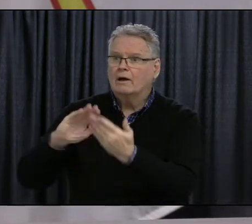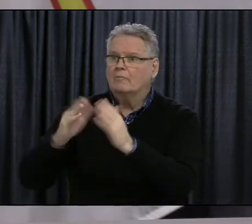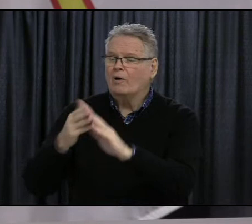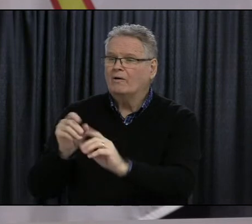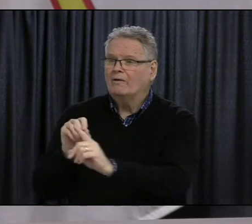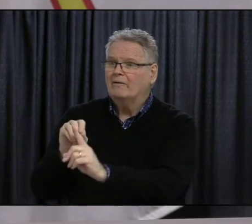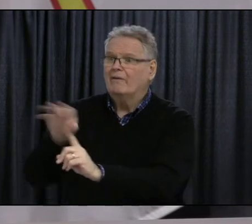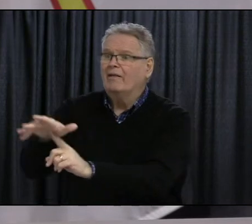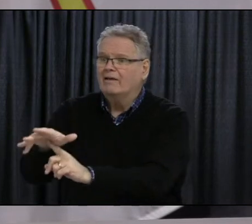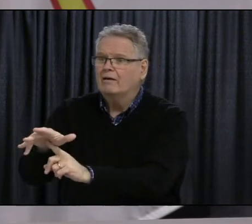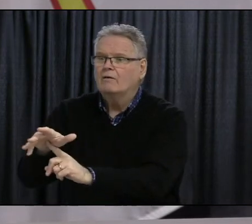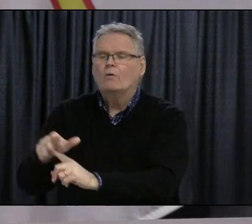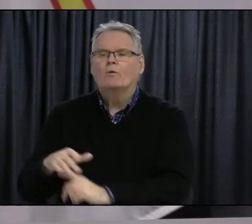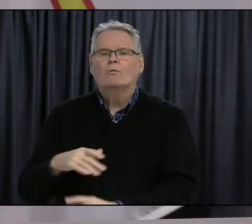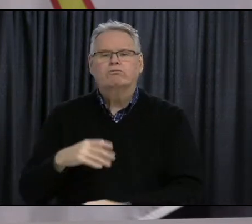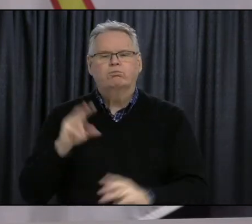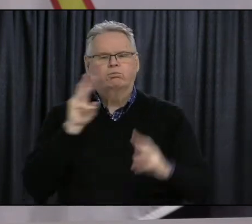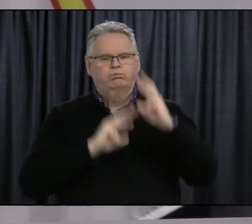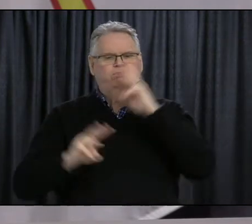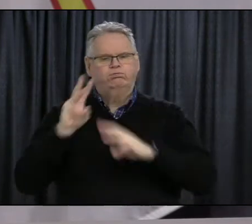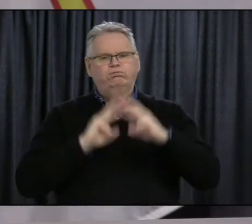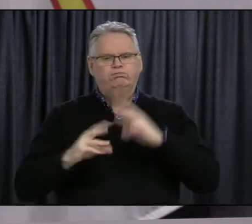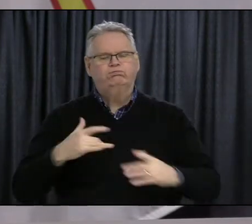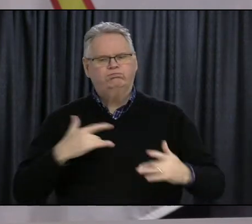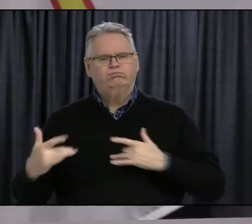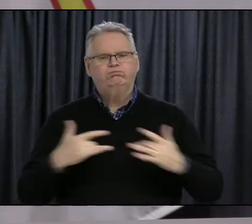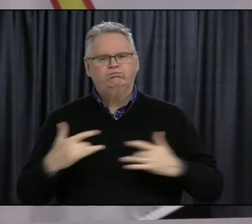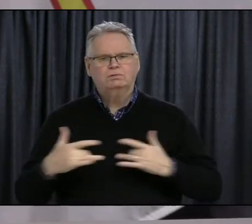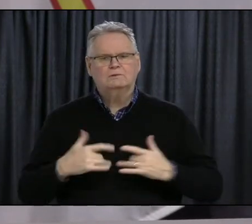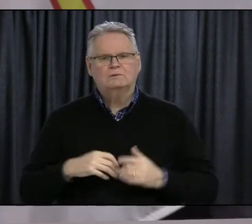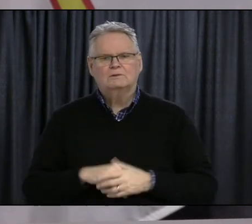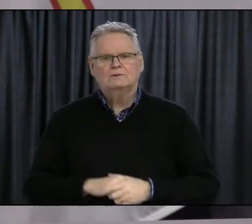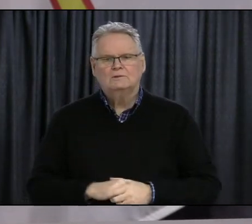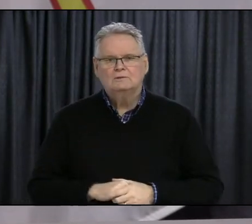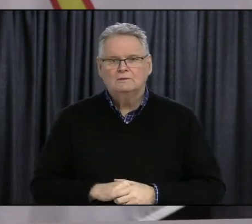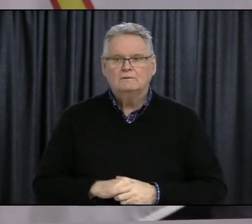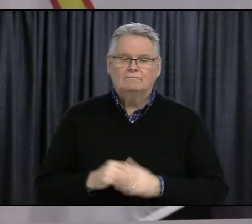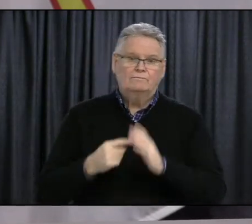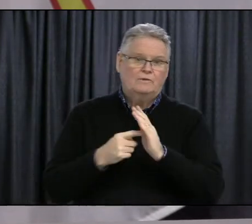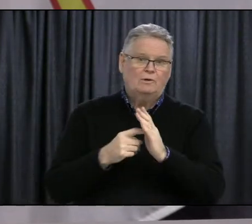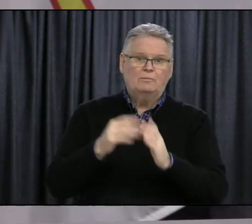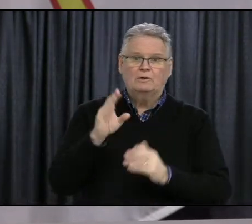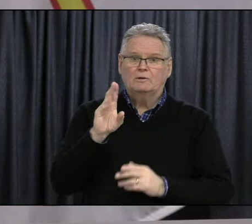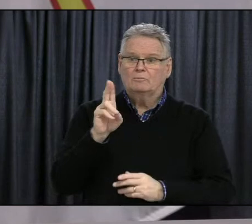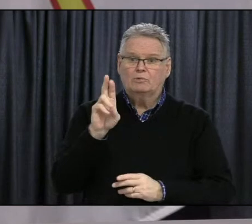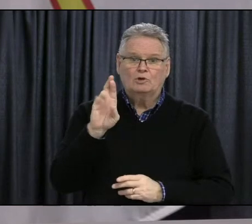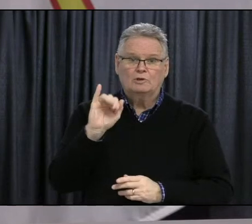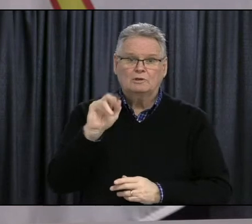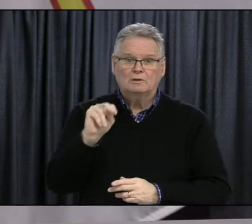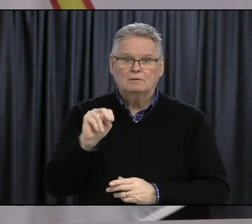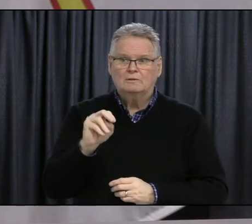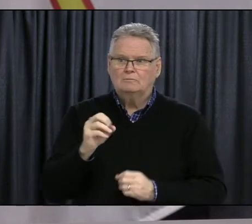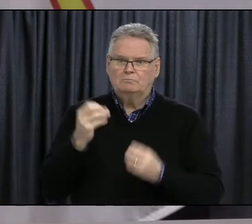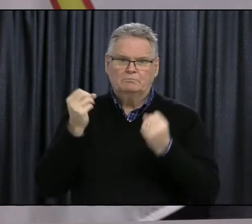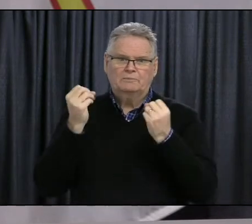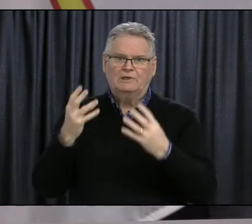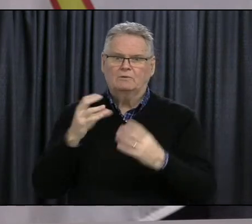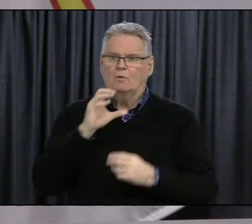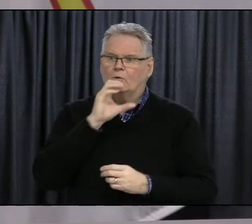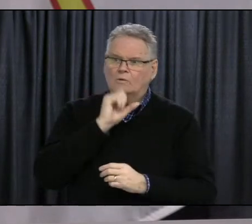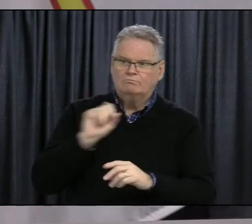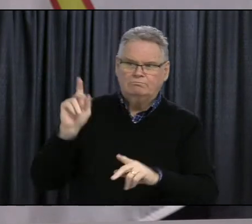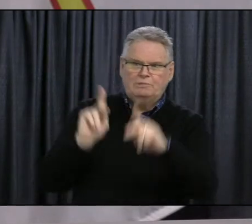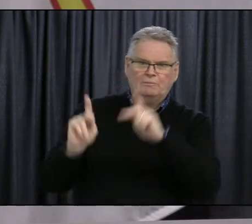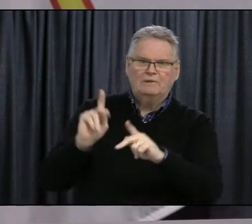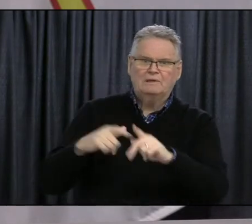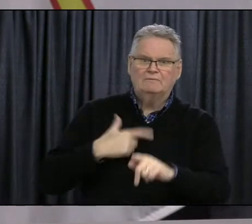lot of elderly people that were involved in that little cluster, and certainly that's always a concern with this virus, as you know.